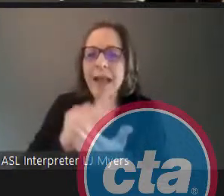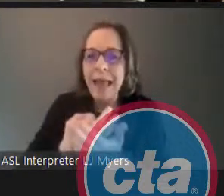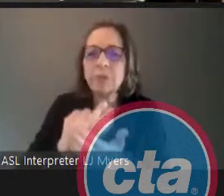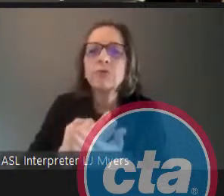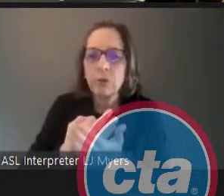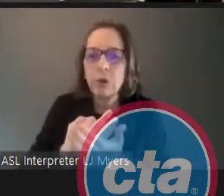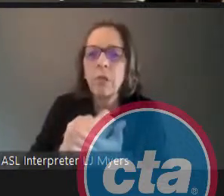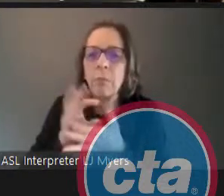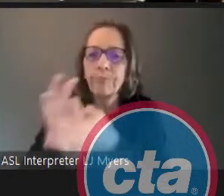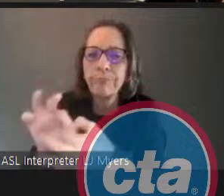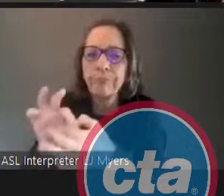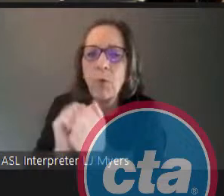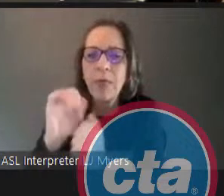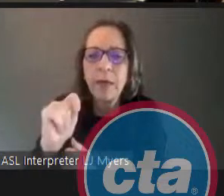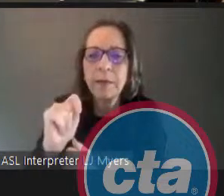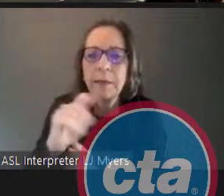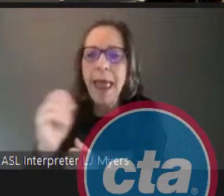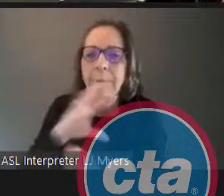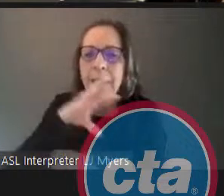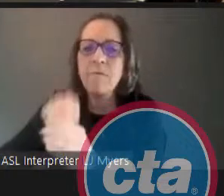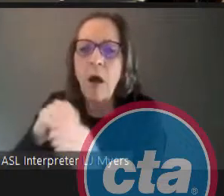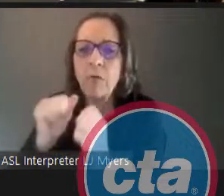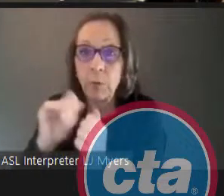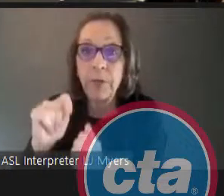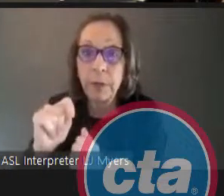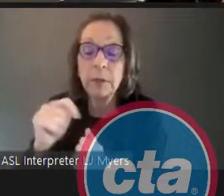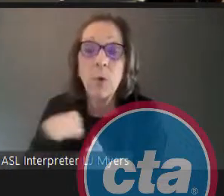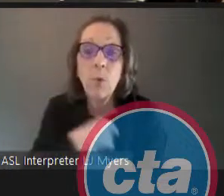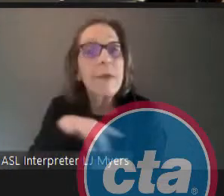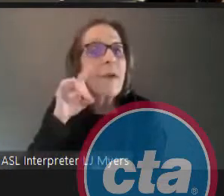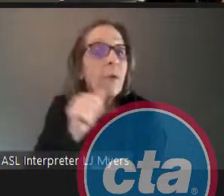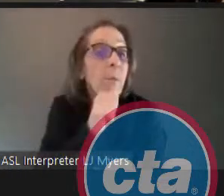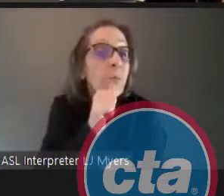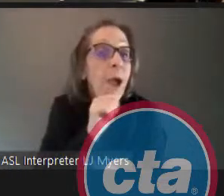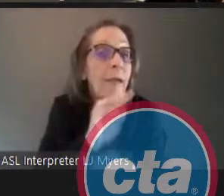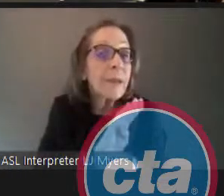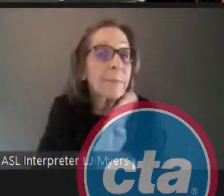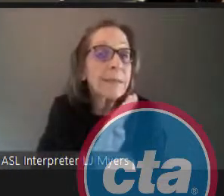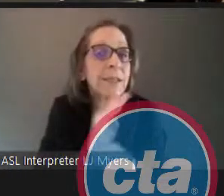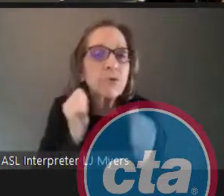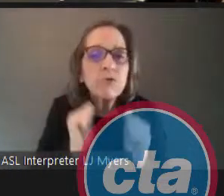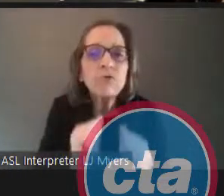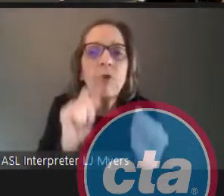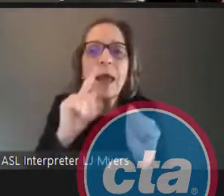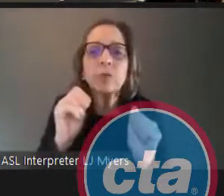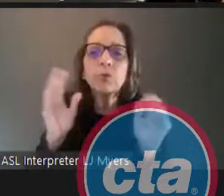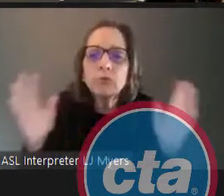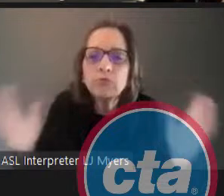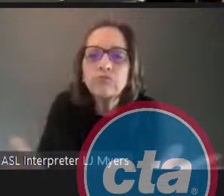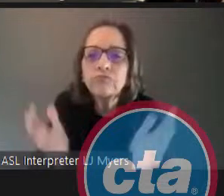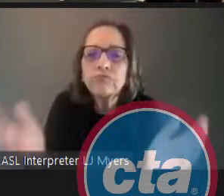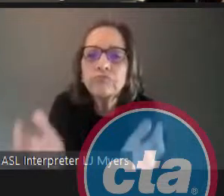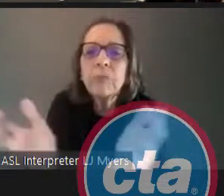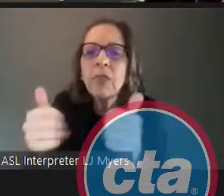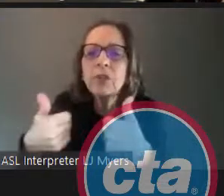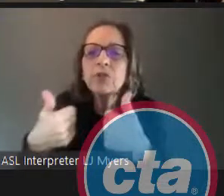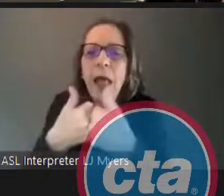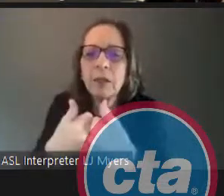that and be part of it. And what we also found is the private industry is also trying to drive the challenges that MTA puts